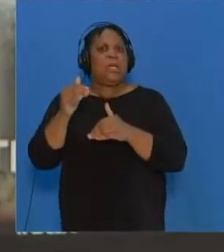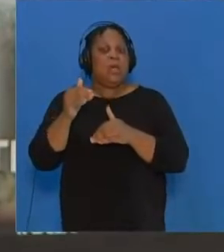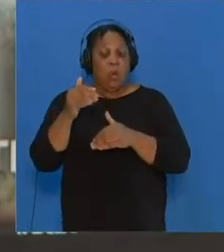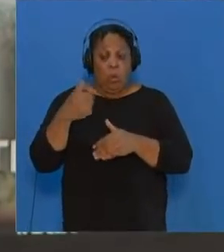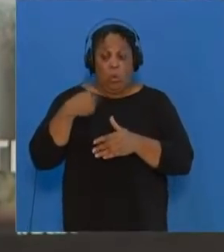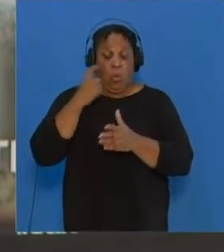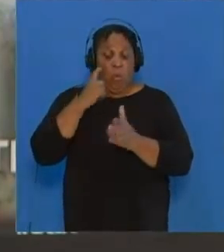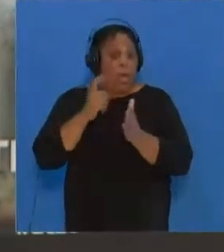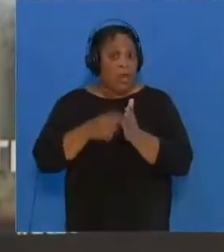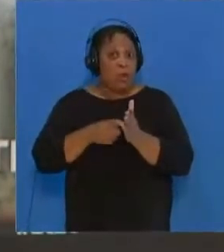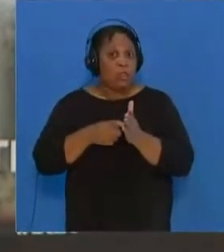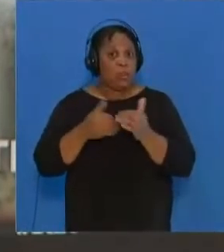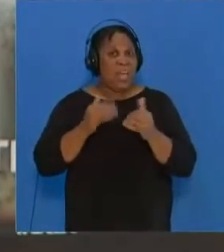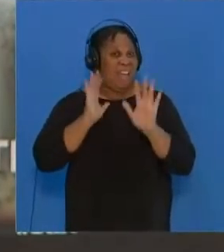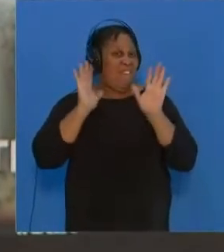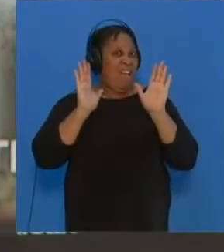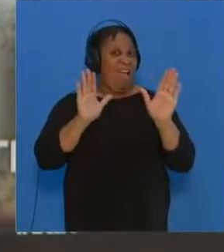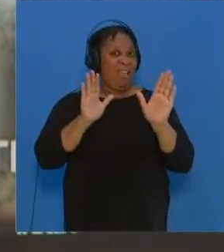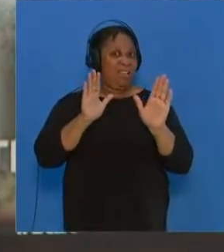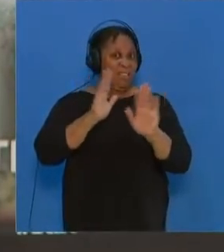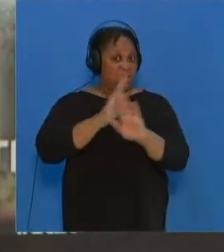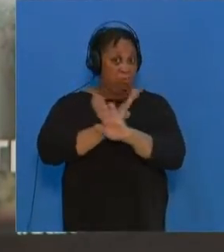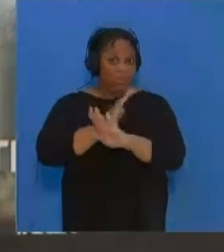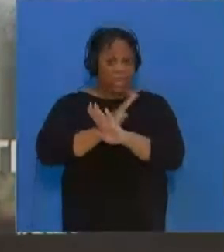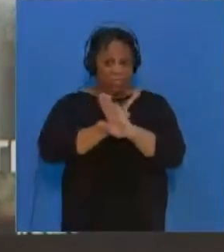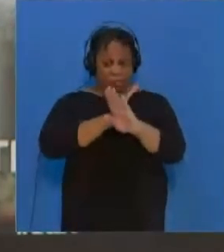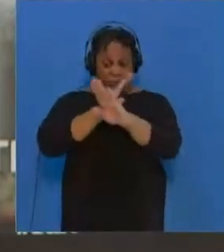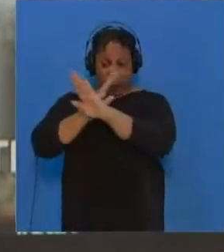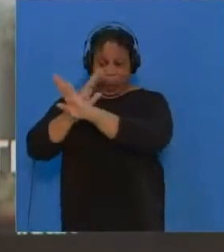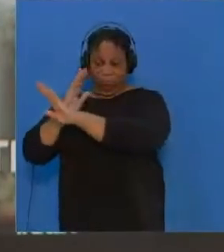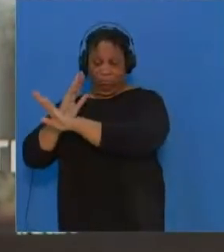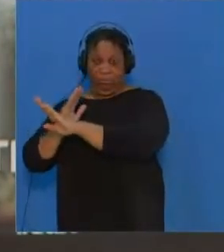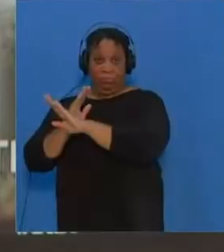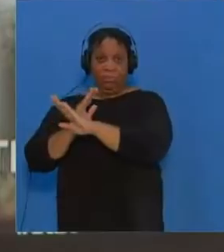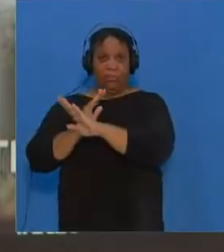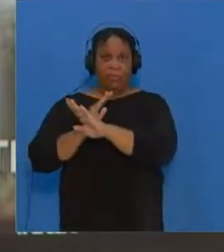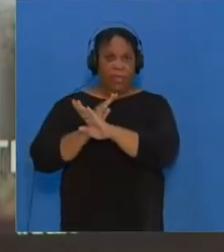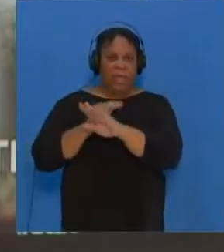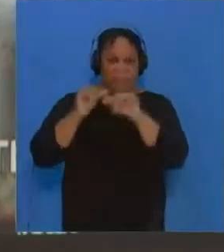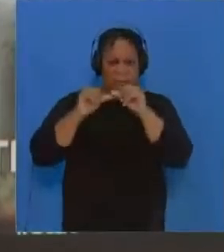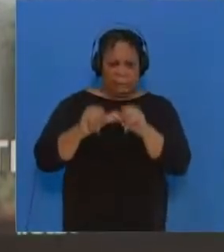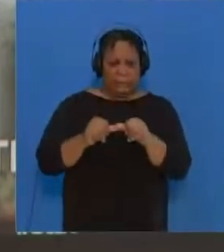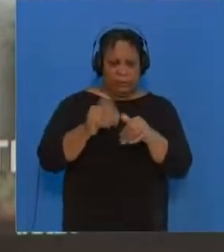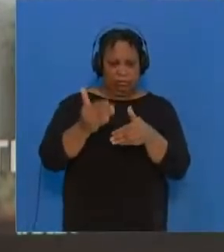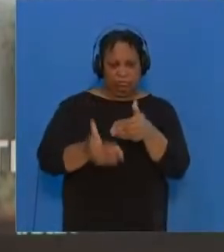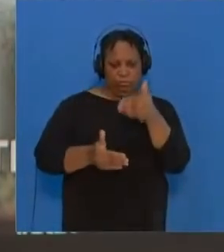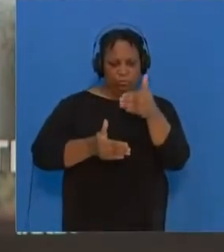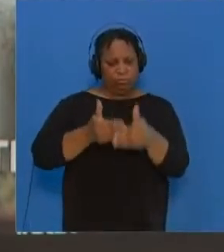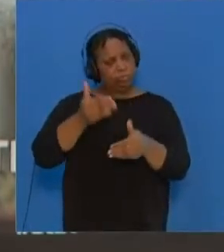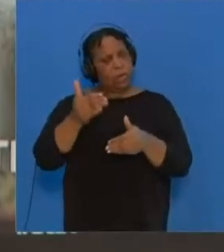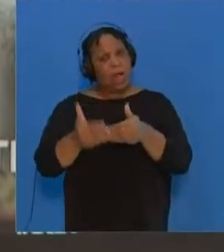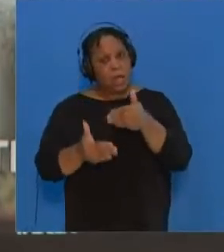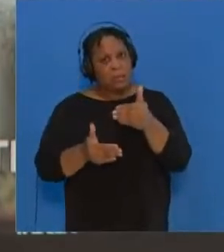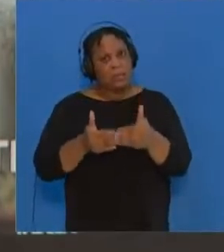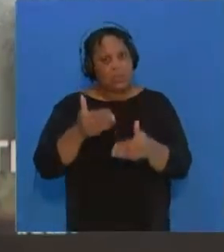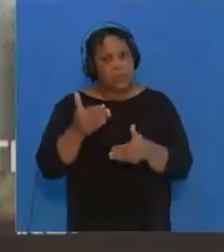have excellent protections at our borders. We continue to go through this process of making sure that we have